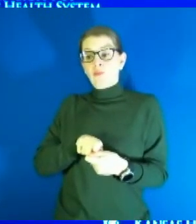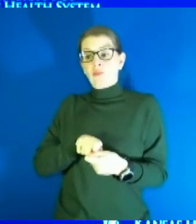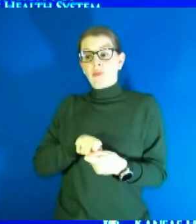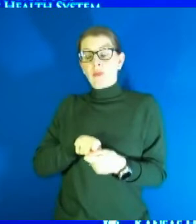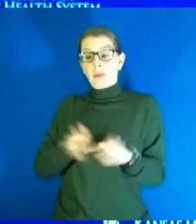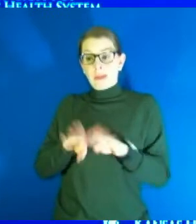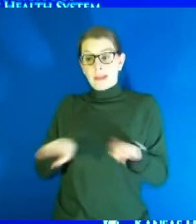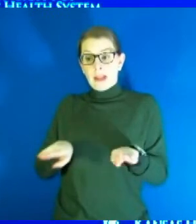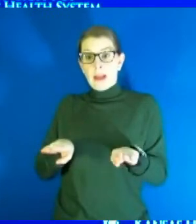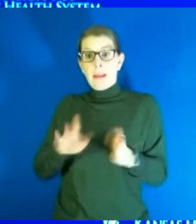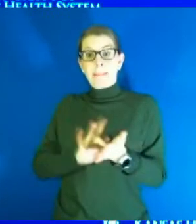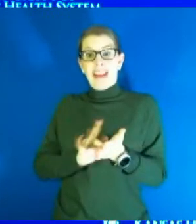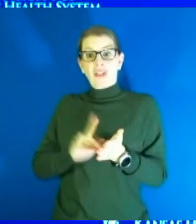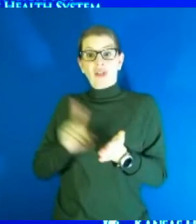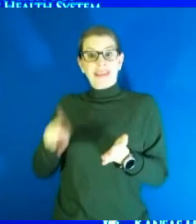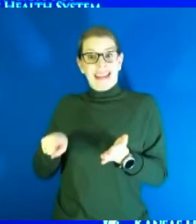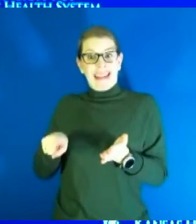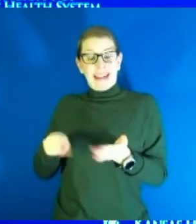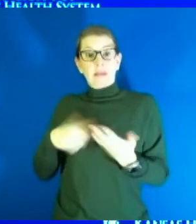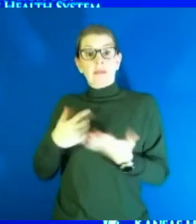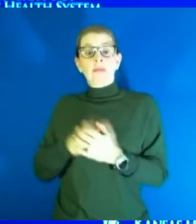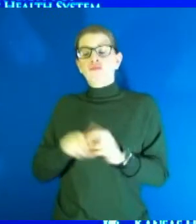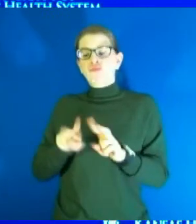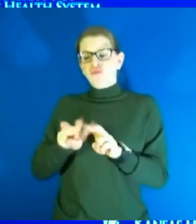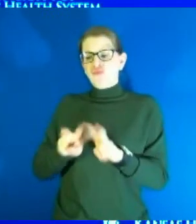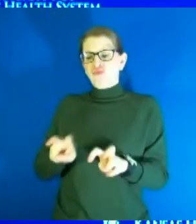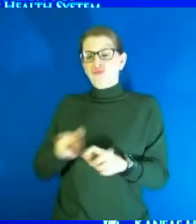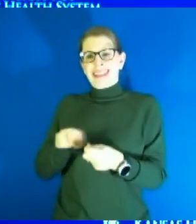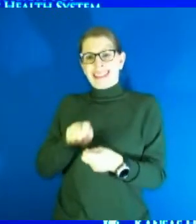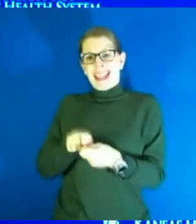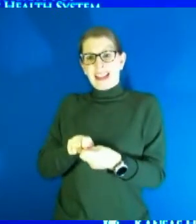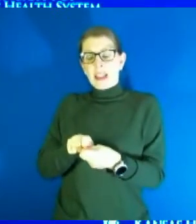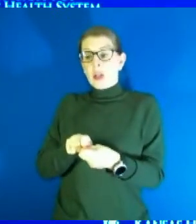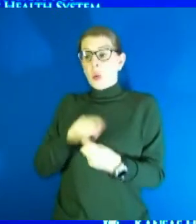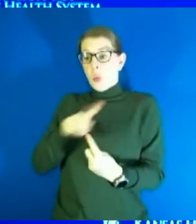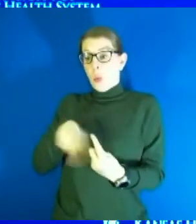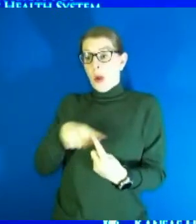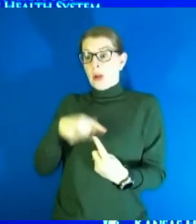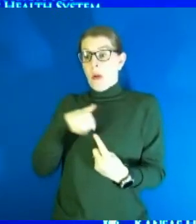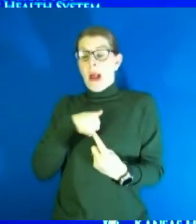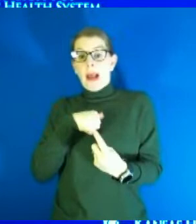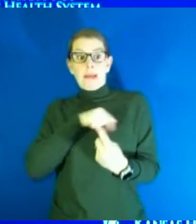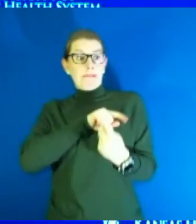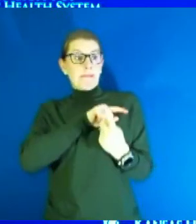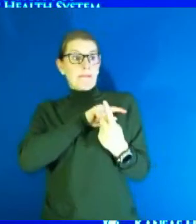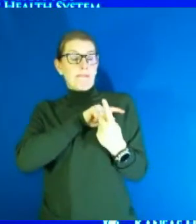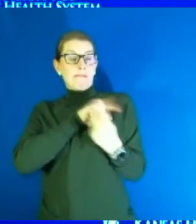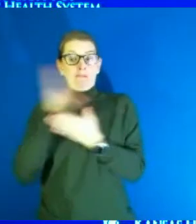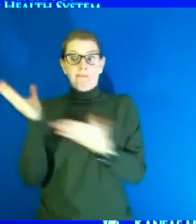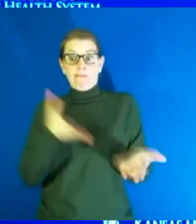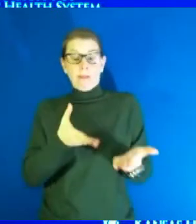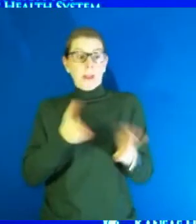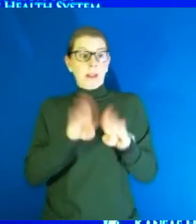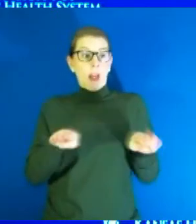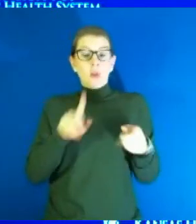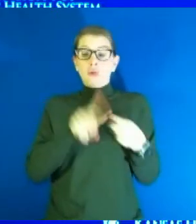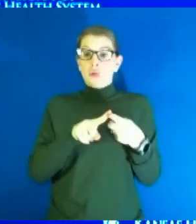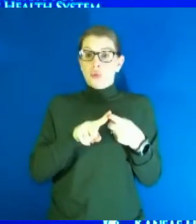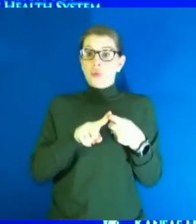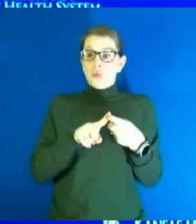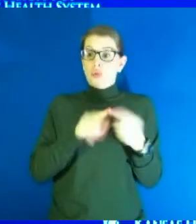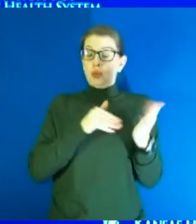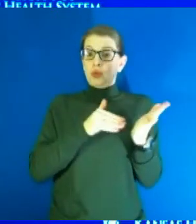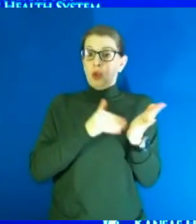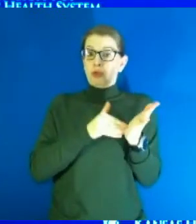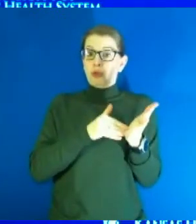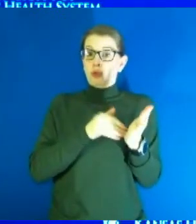child's medical needs to really assess exactly when do I seek medical attention. And I think it can be very difficult. And